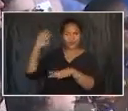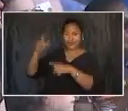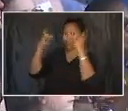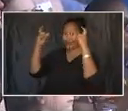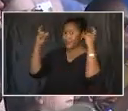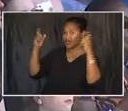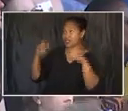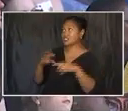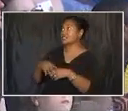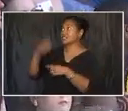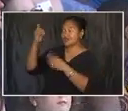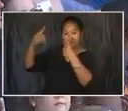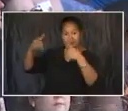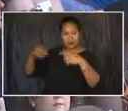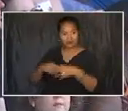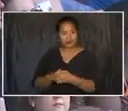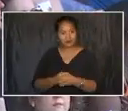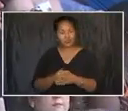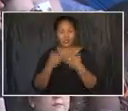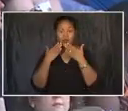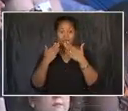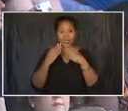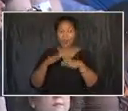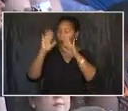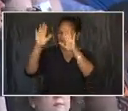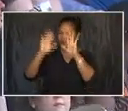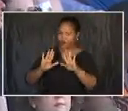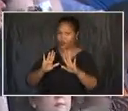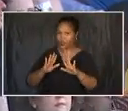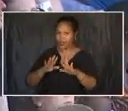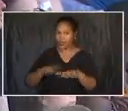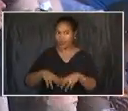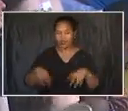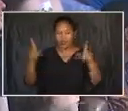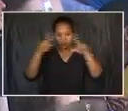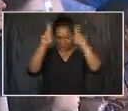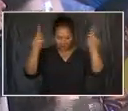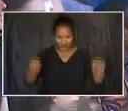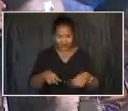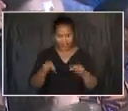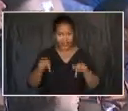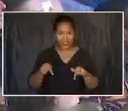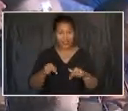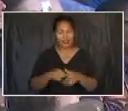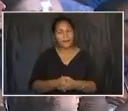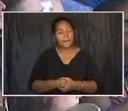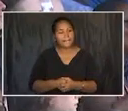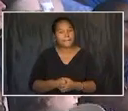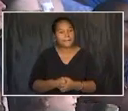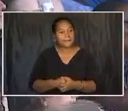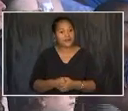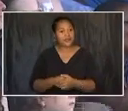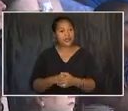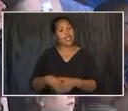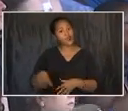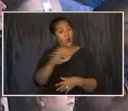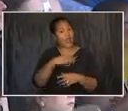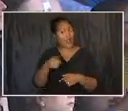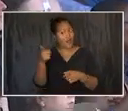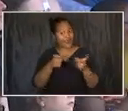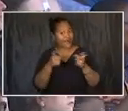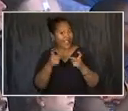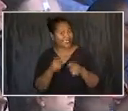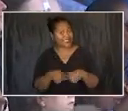cabinet ministers. Wonderful pictures here of our distinct and distinguished guests, as well